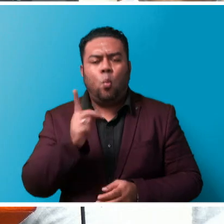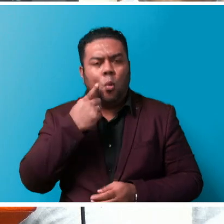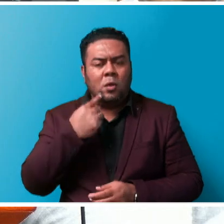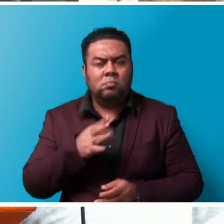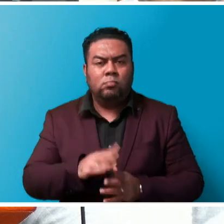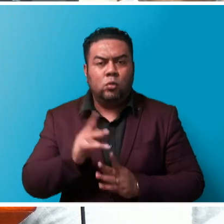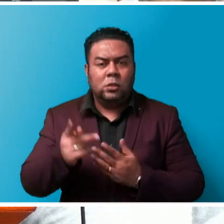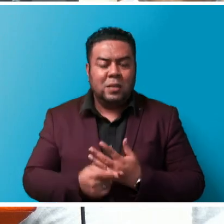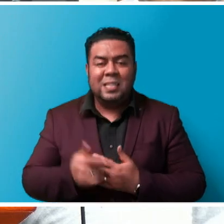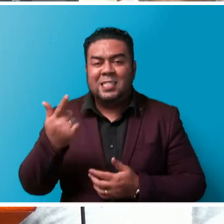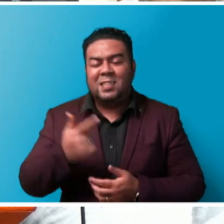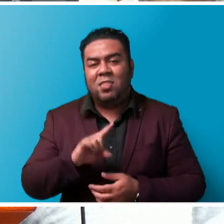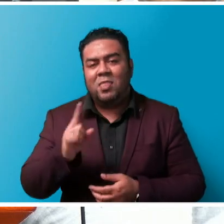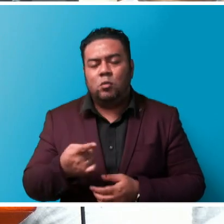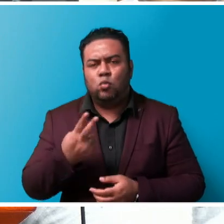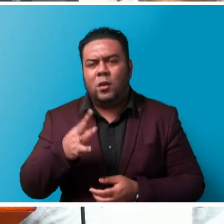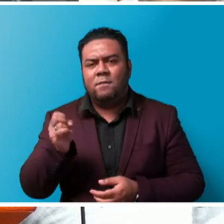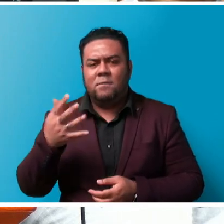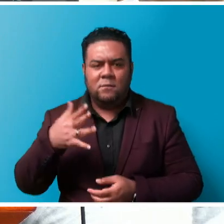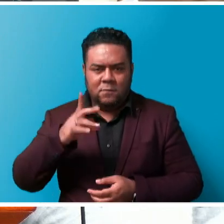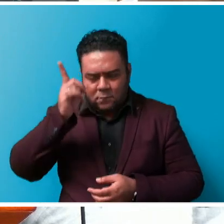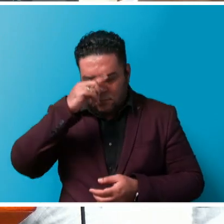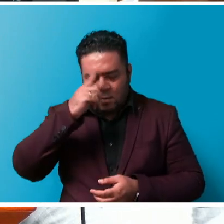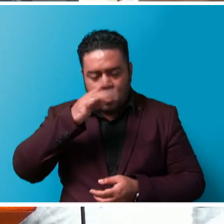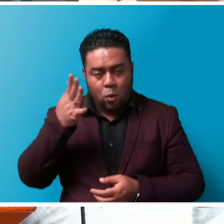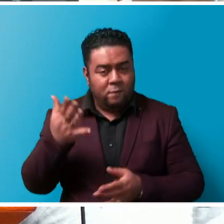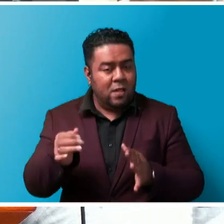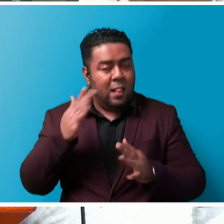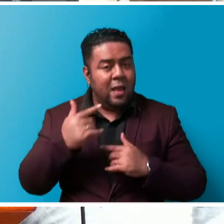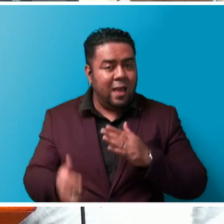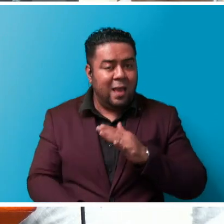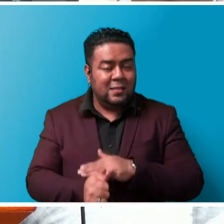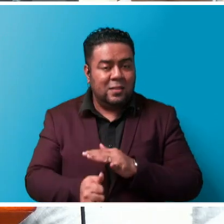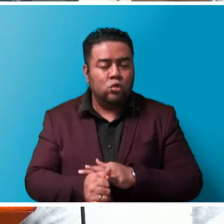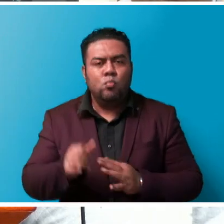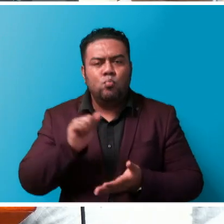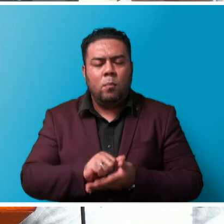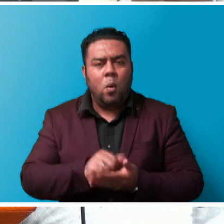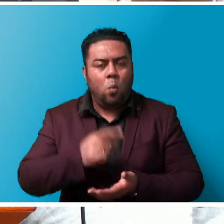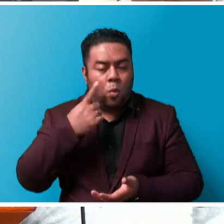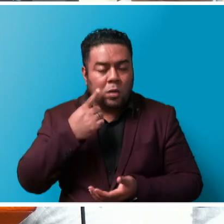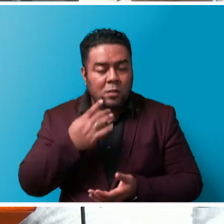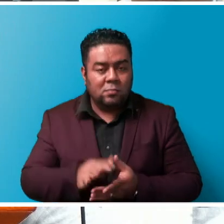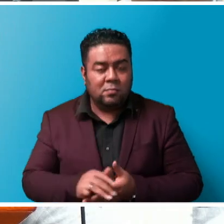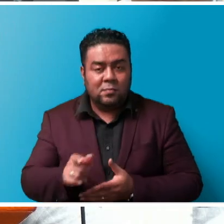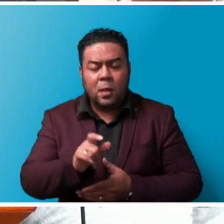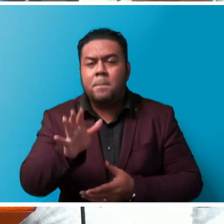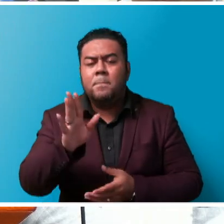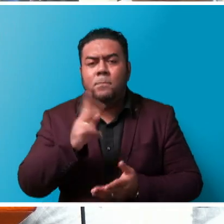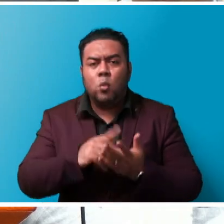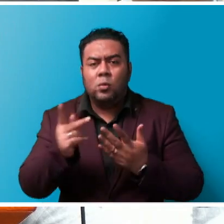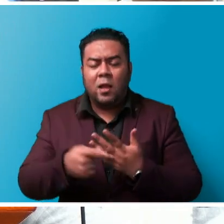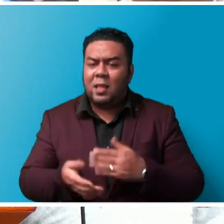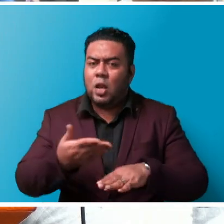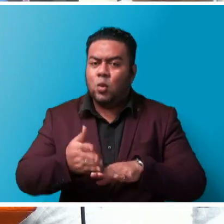benefiting 7,200 Fijians who previously lacked access to proper water supply. These projects involve the construction of new